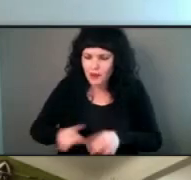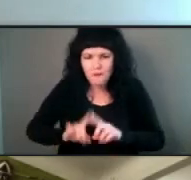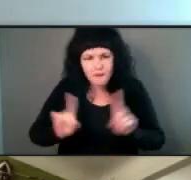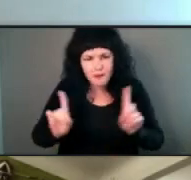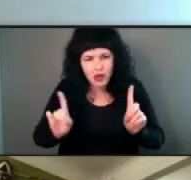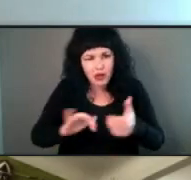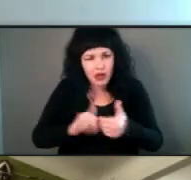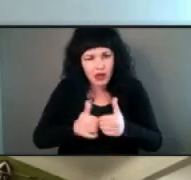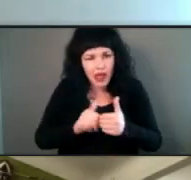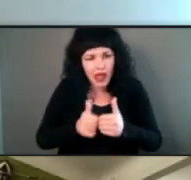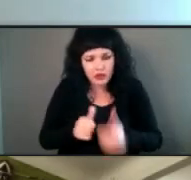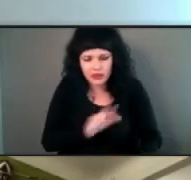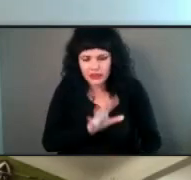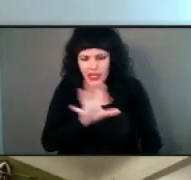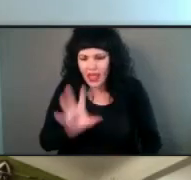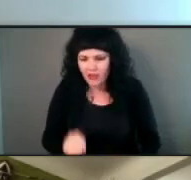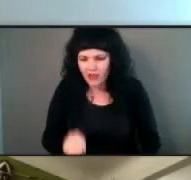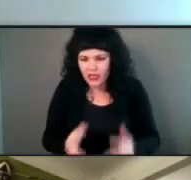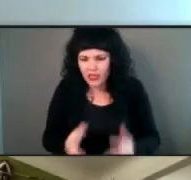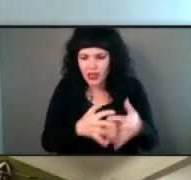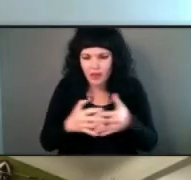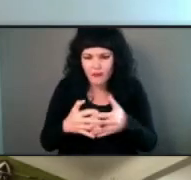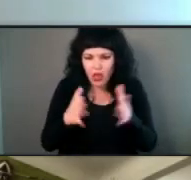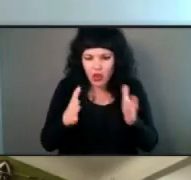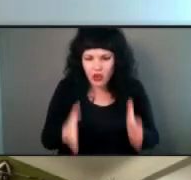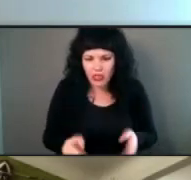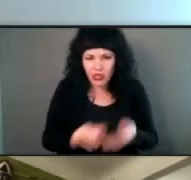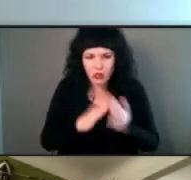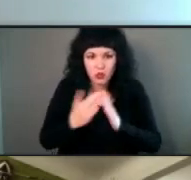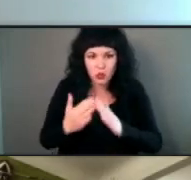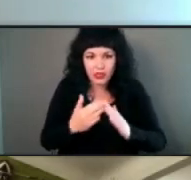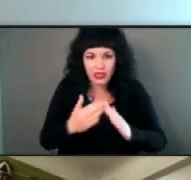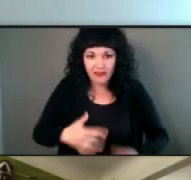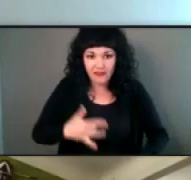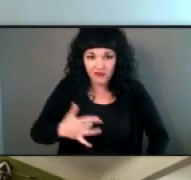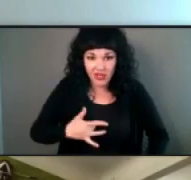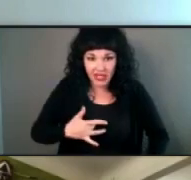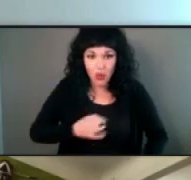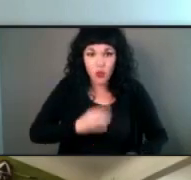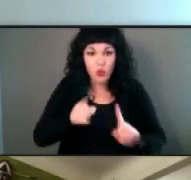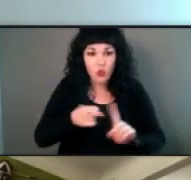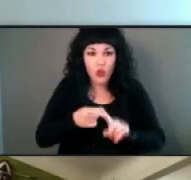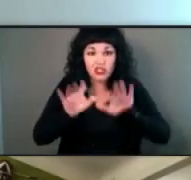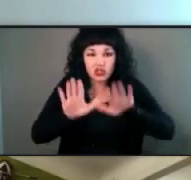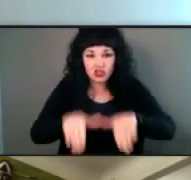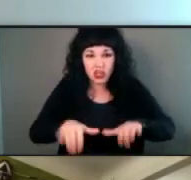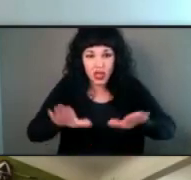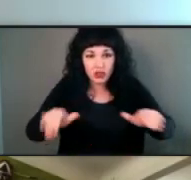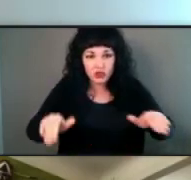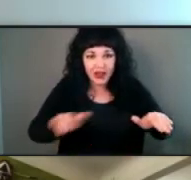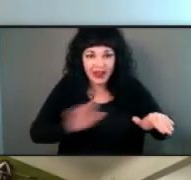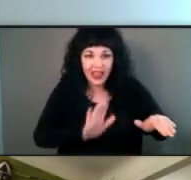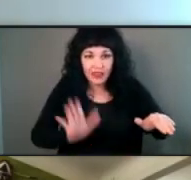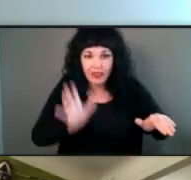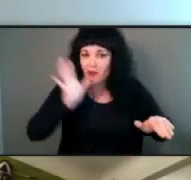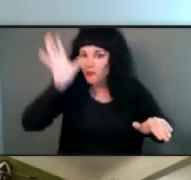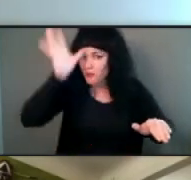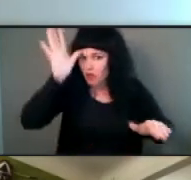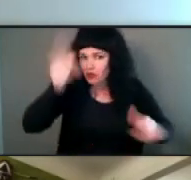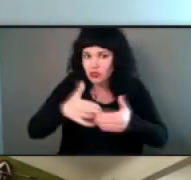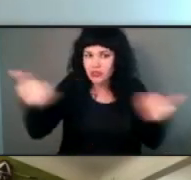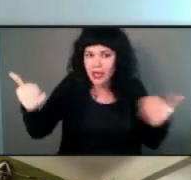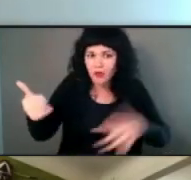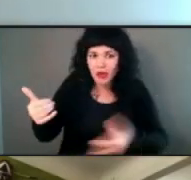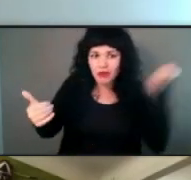community feel when kids are separated from their parents and there are peaceful protests and